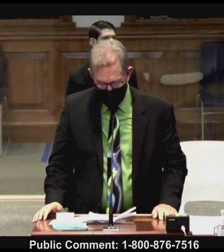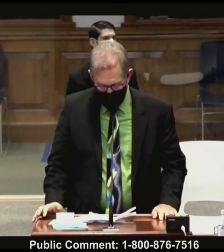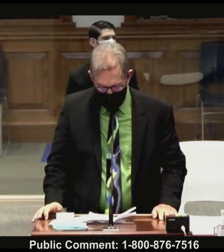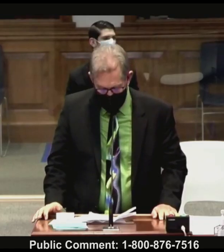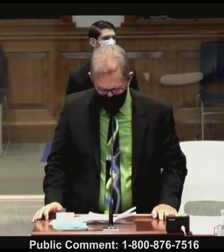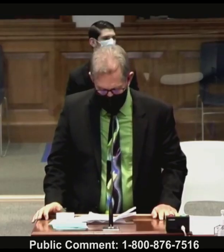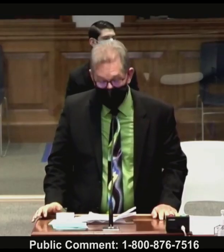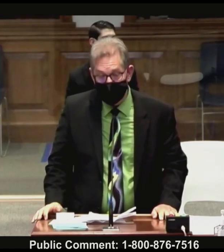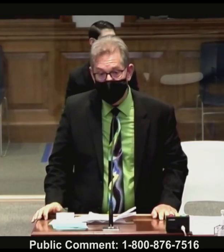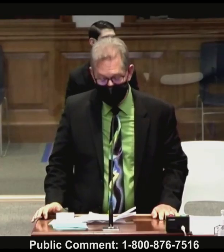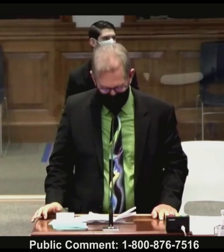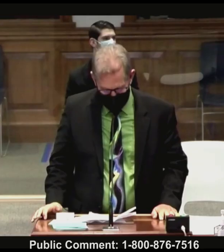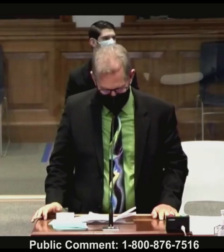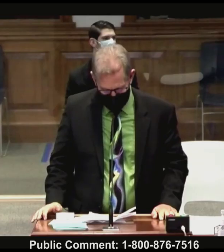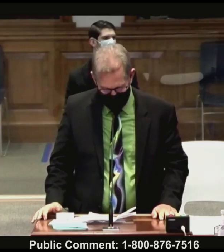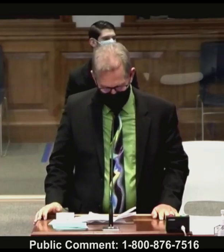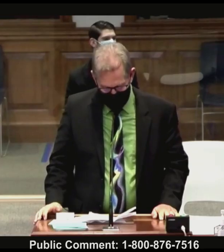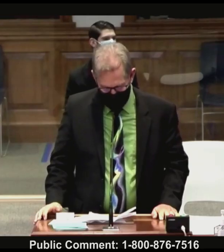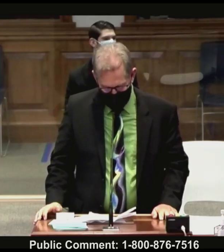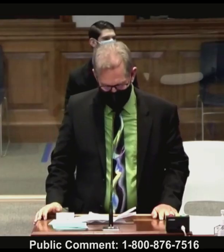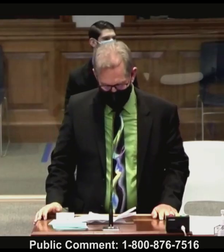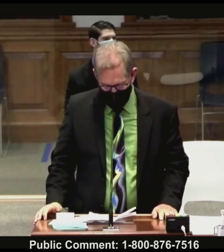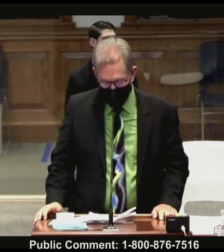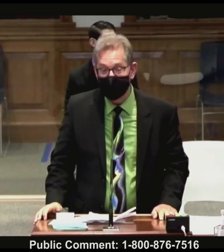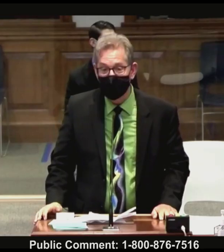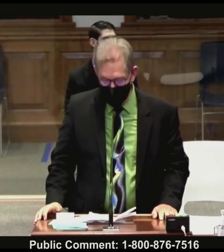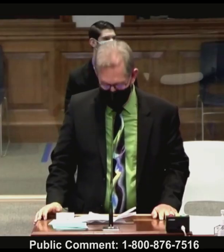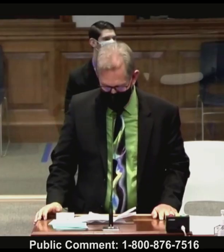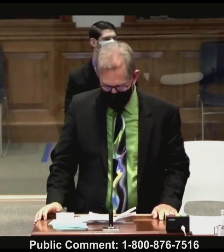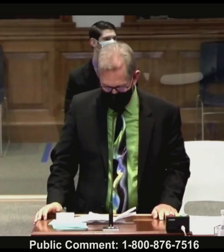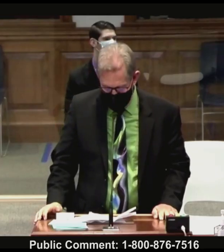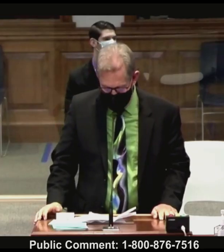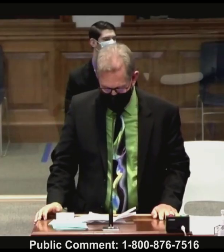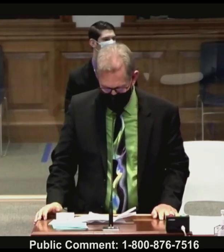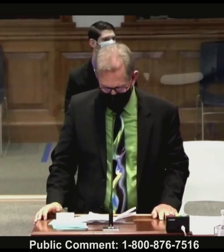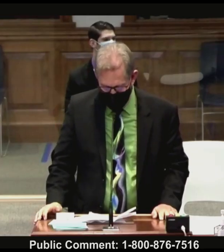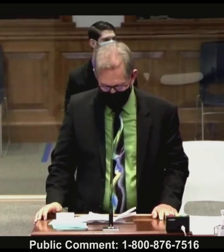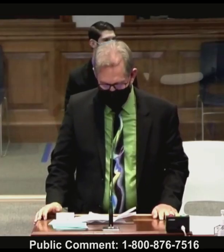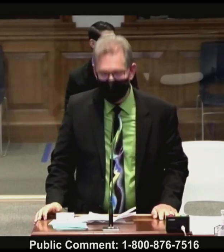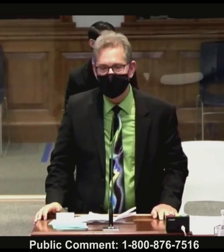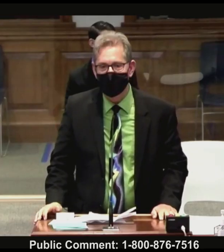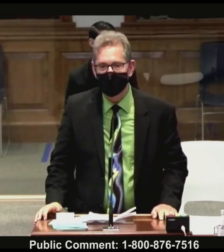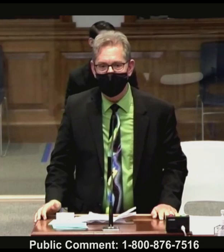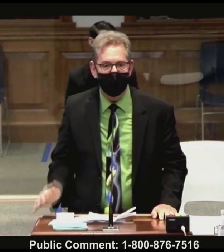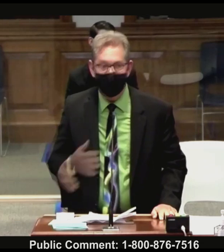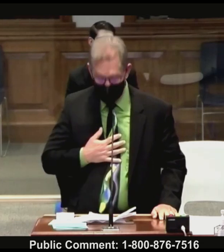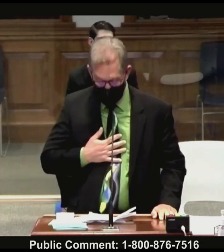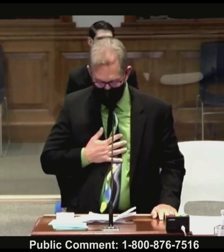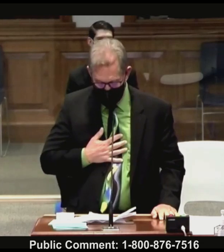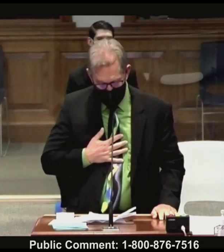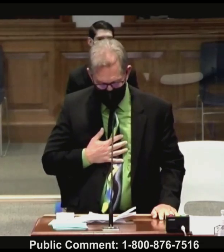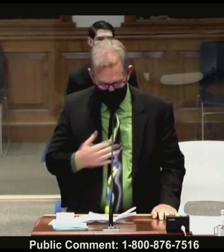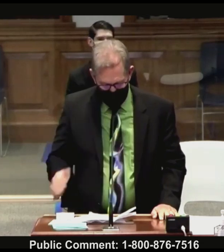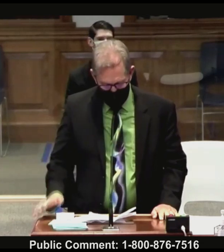Although Mom was terrified of snakes, insects, and most all critters that she came in contact with, she saw that how I loved